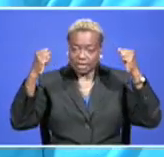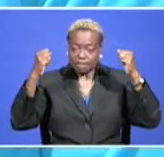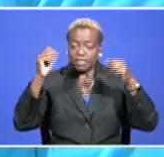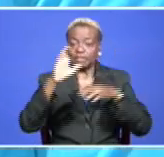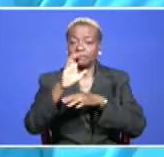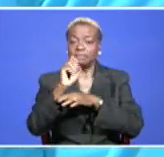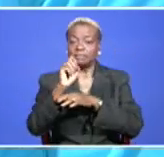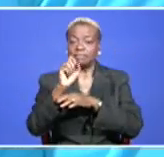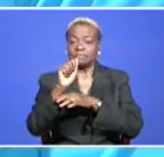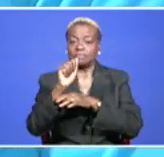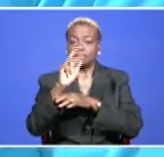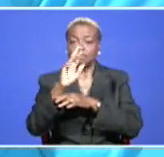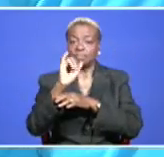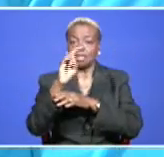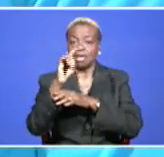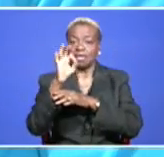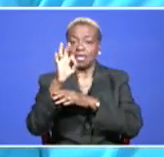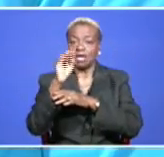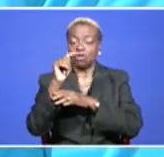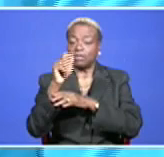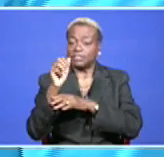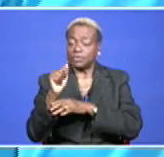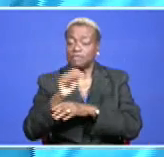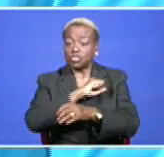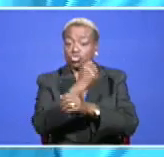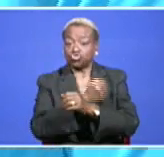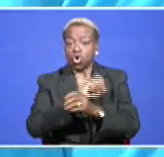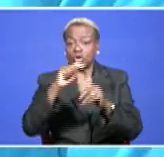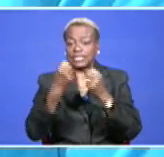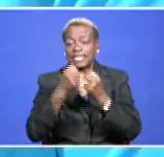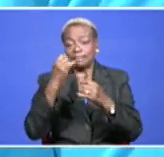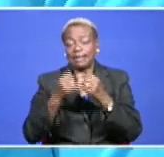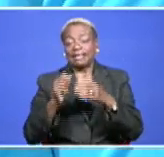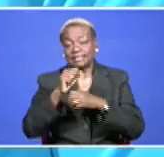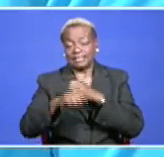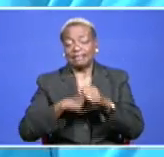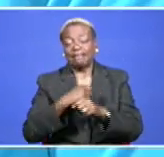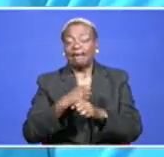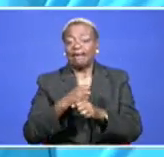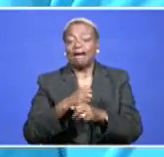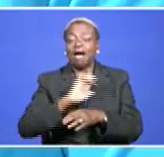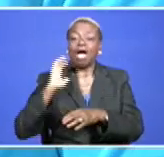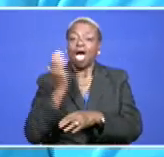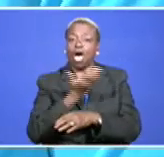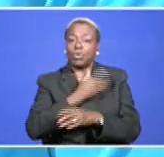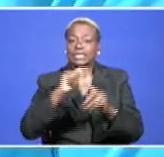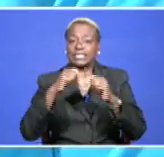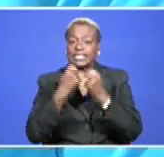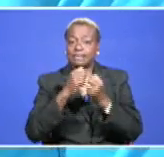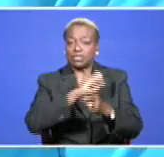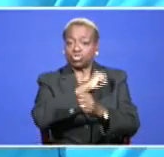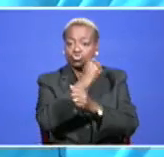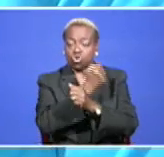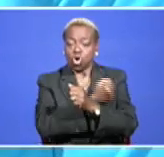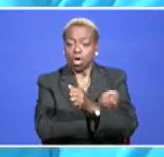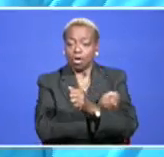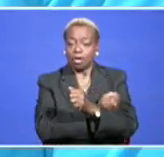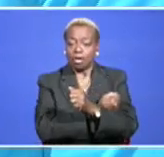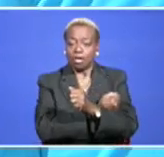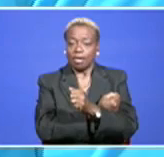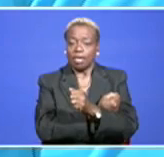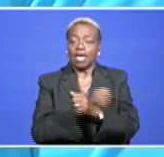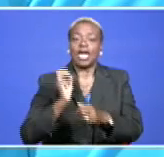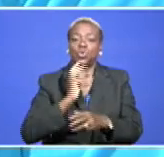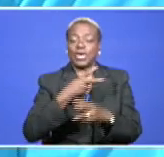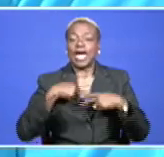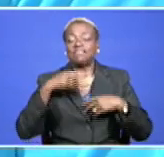strong team as last year. We know that Trinidad and Tobago will be strong and Bermuda will be strong. But our team is strong nonetheless, and we have a balanced